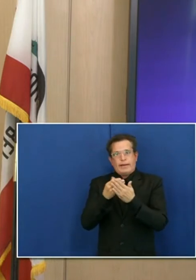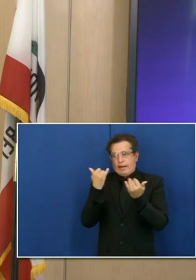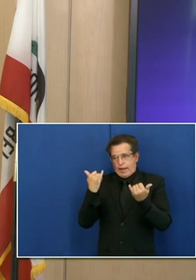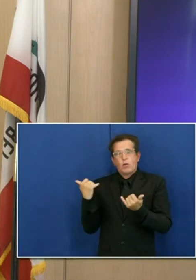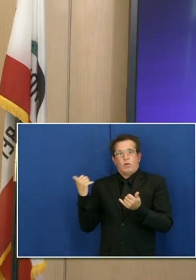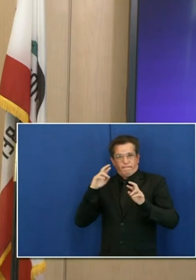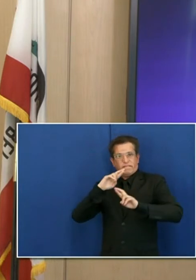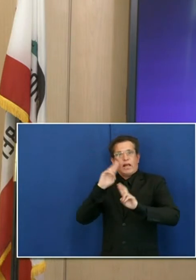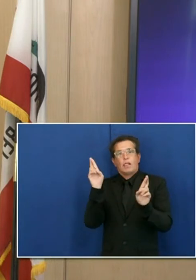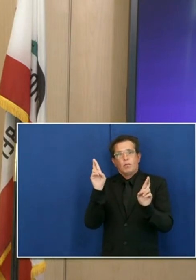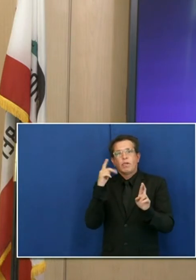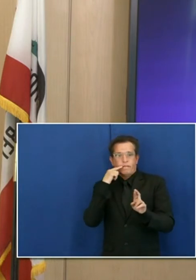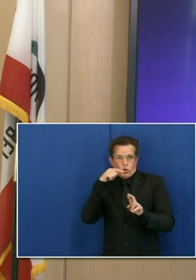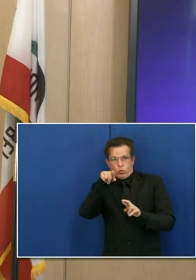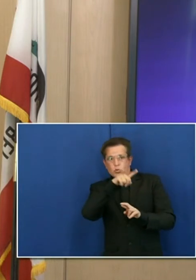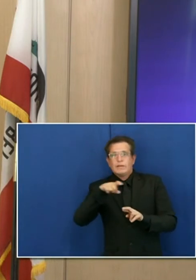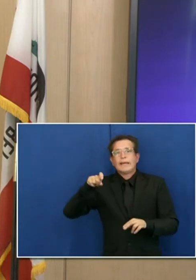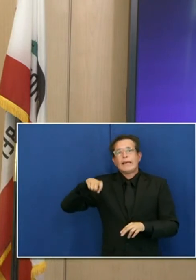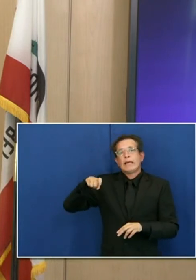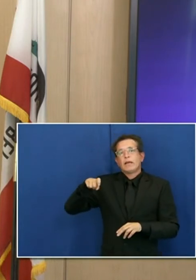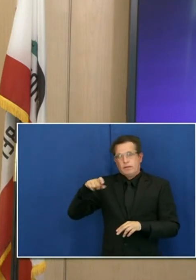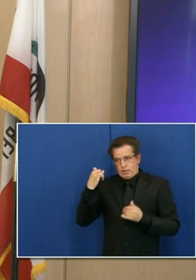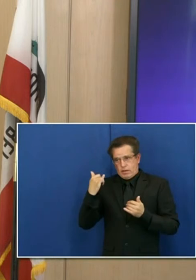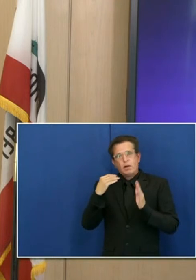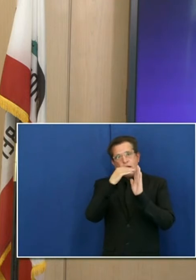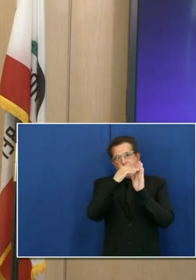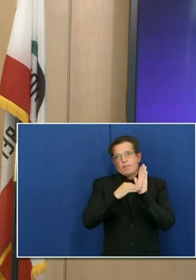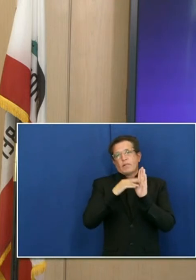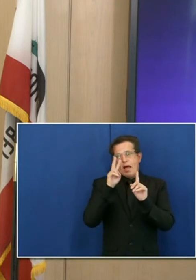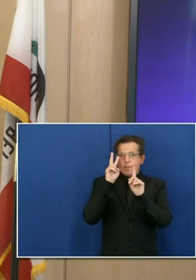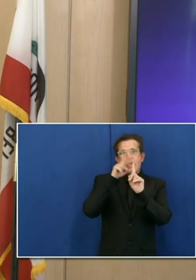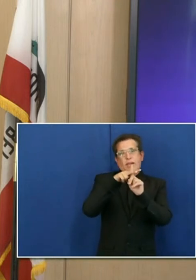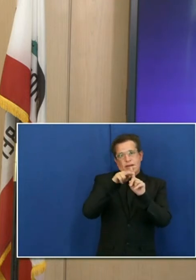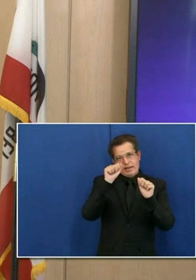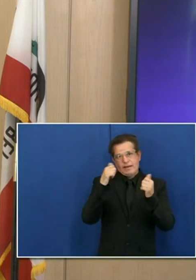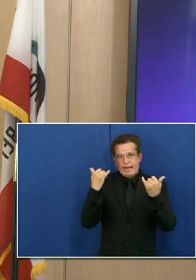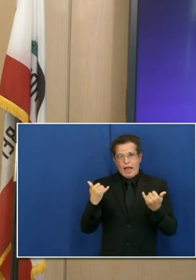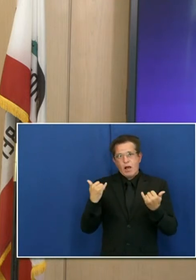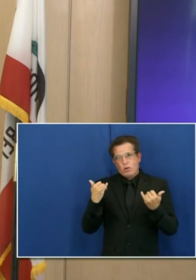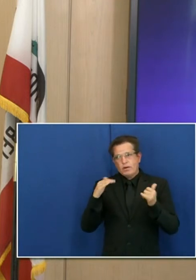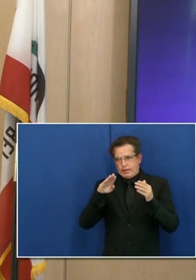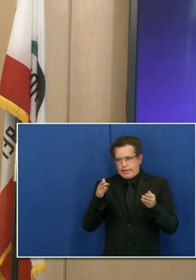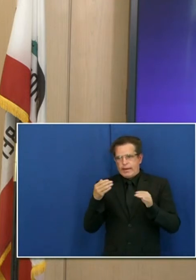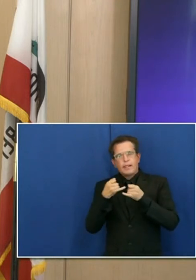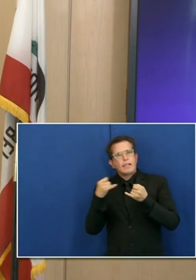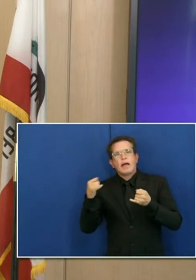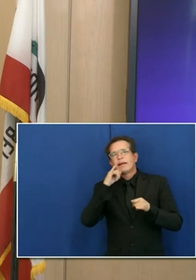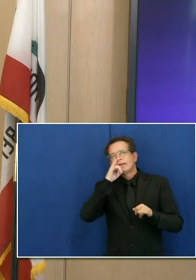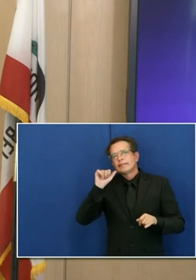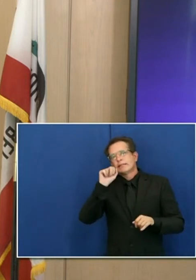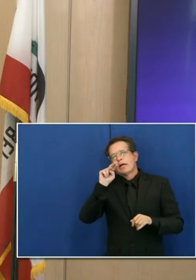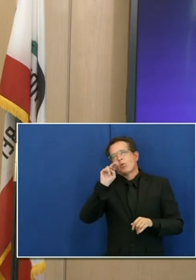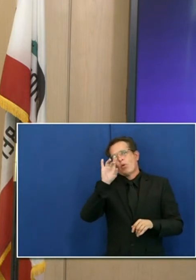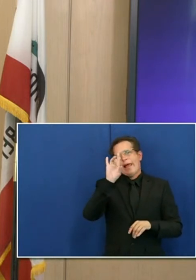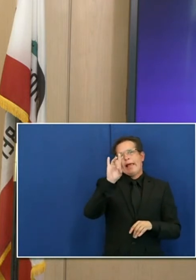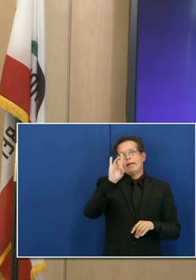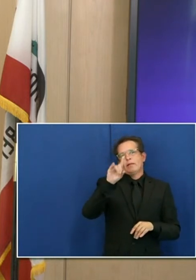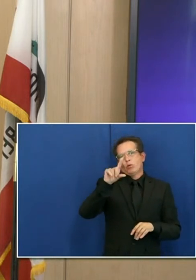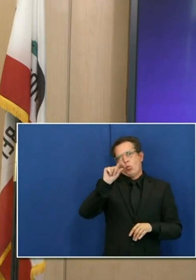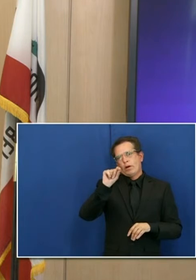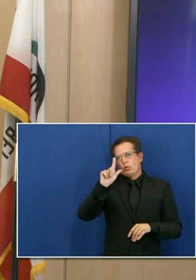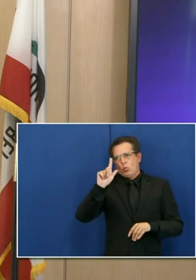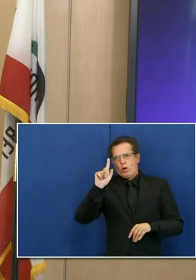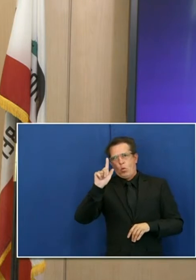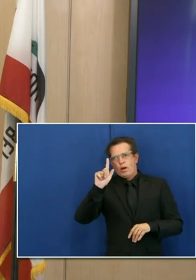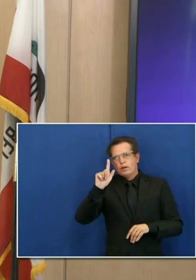impacted from the COVID restrictions. Applications are now open. The deadline to apply is January 8th, 2021 at